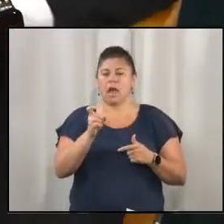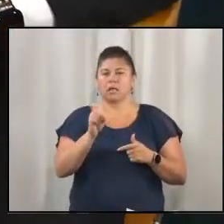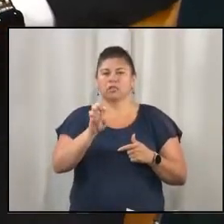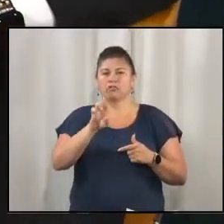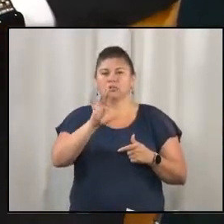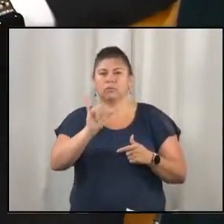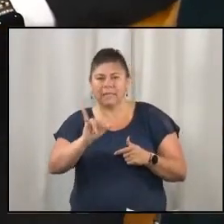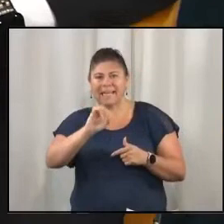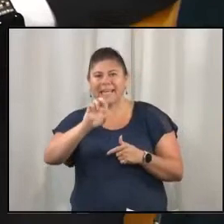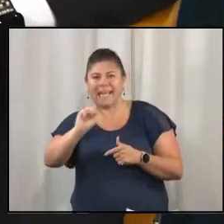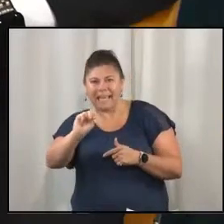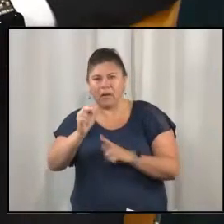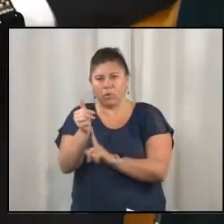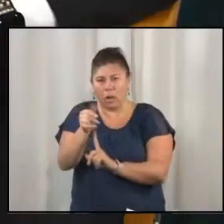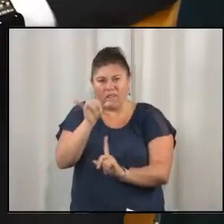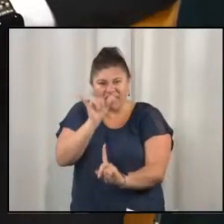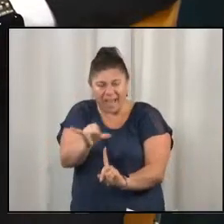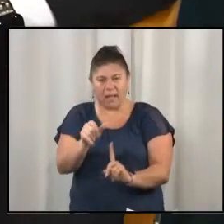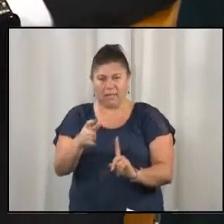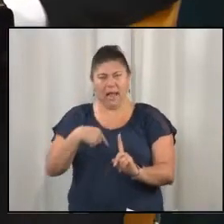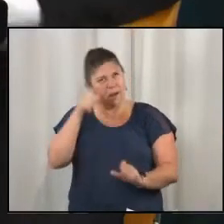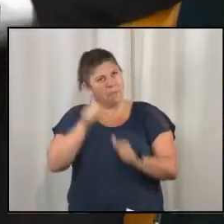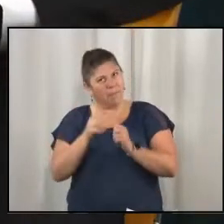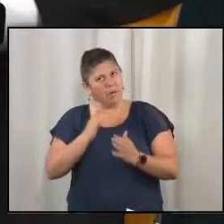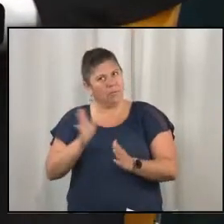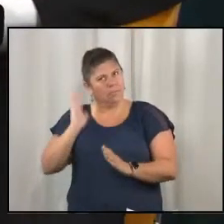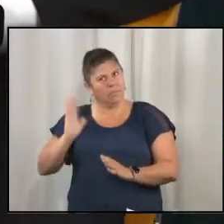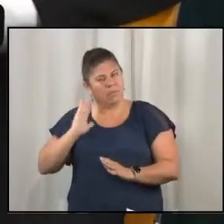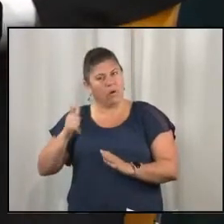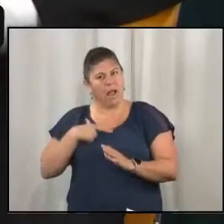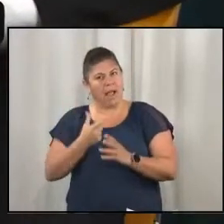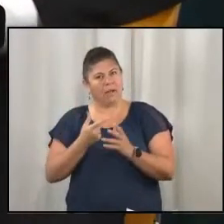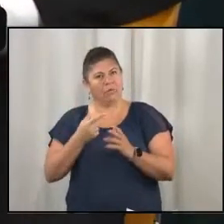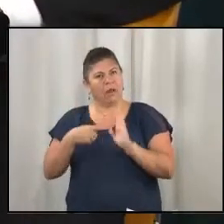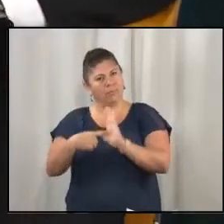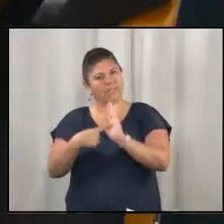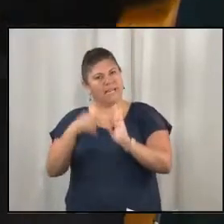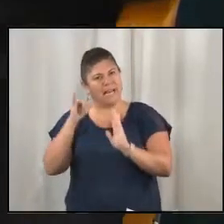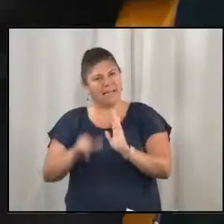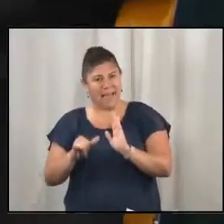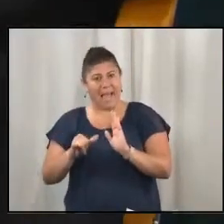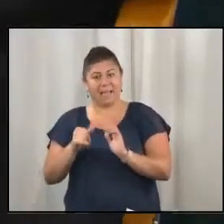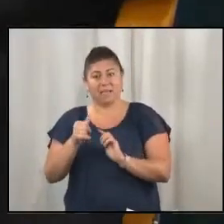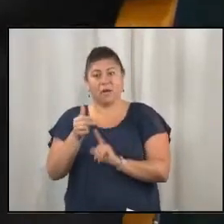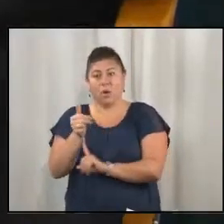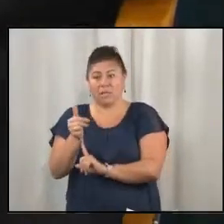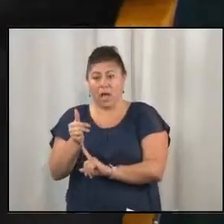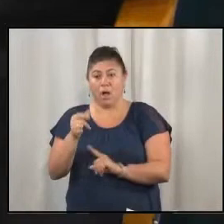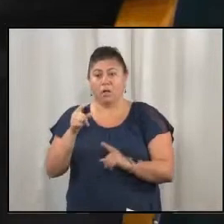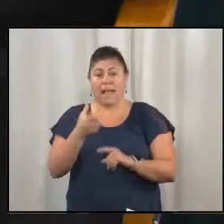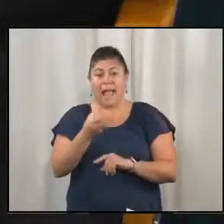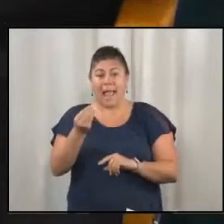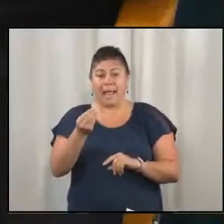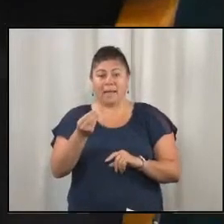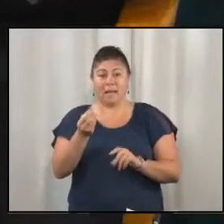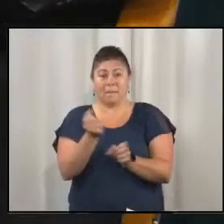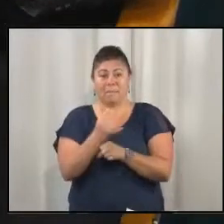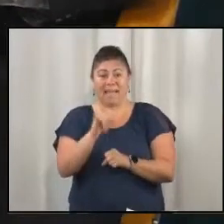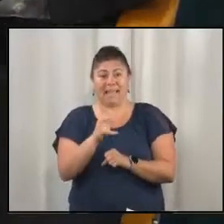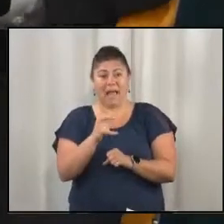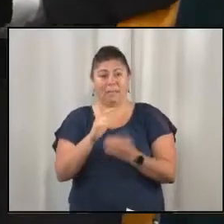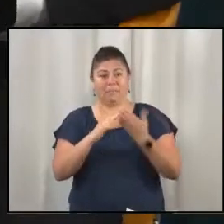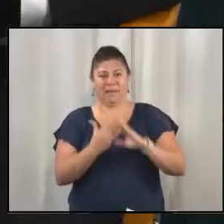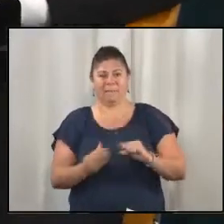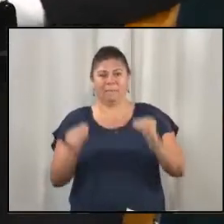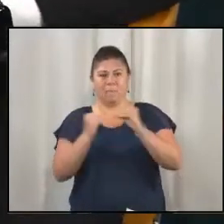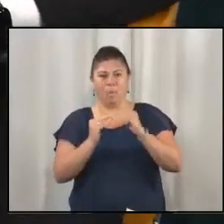city council, and I'll tell you, to be able to take that nuisance motel out of commission and create a more positive use